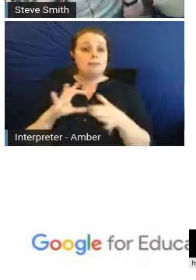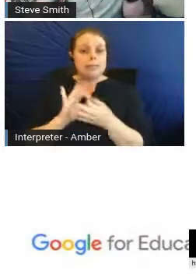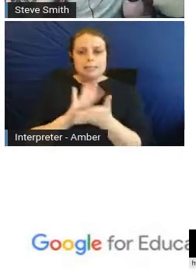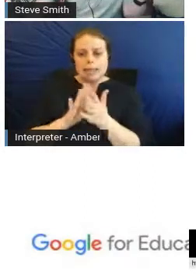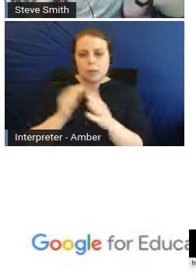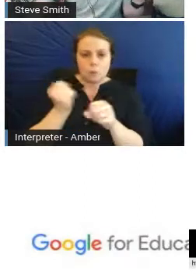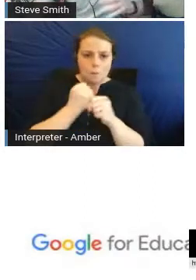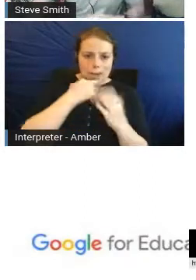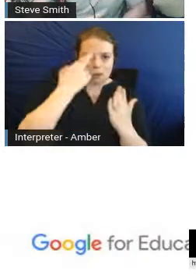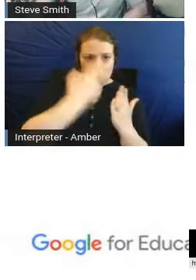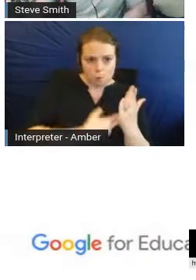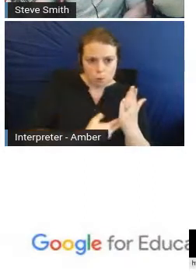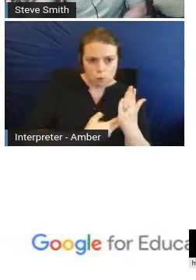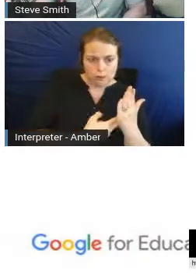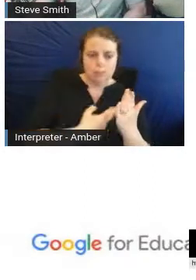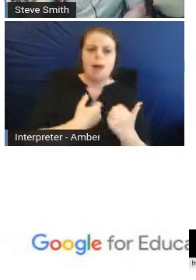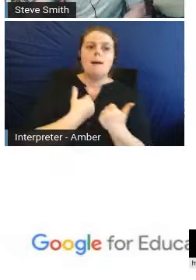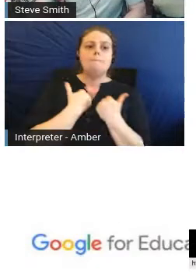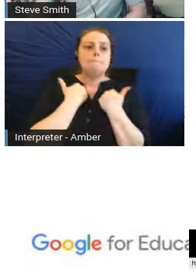reports. There is a lot of